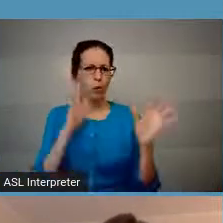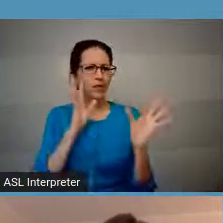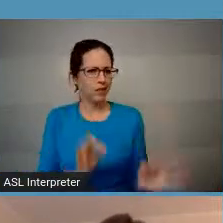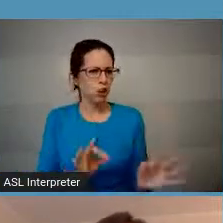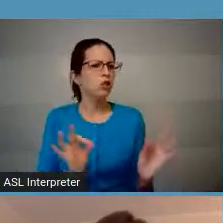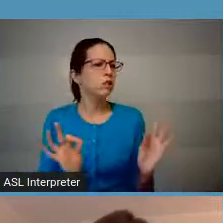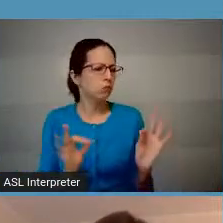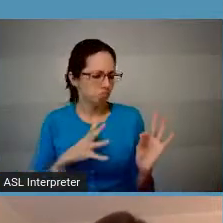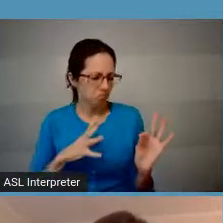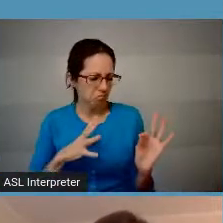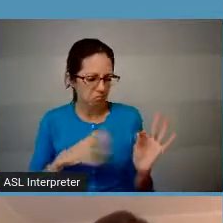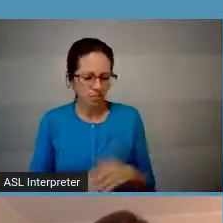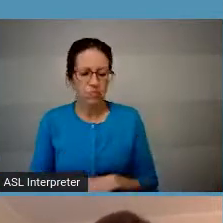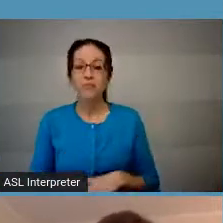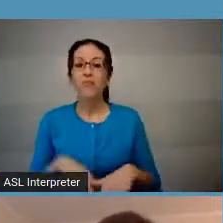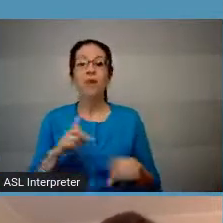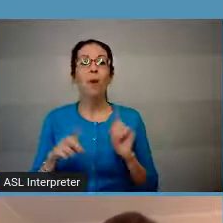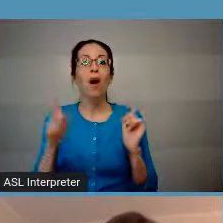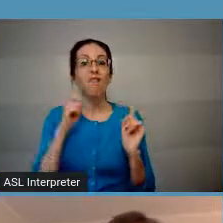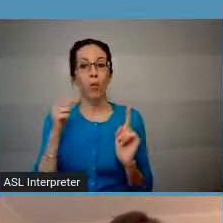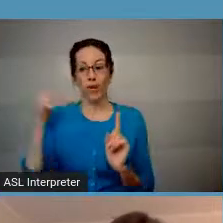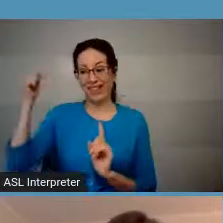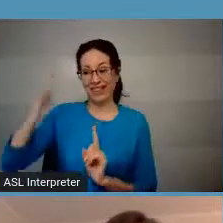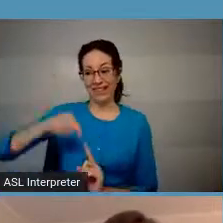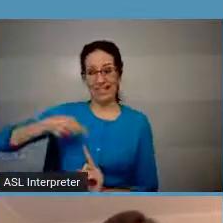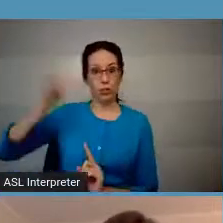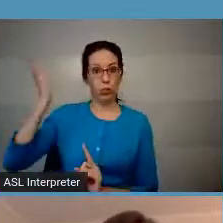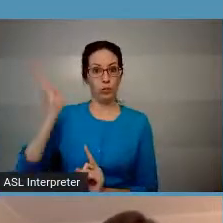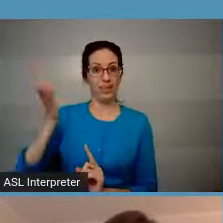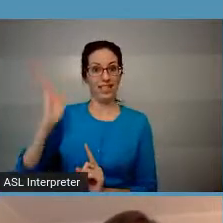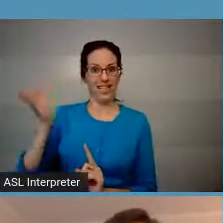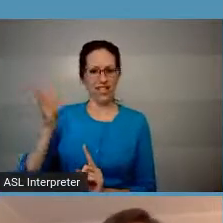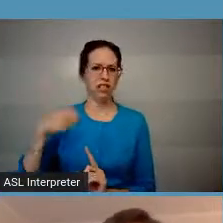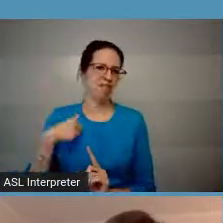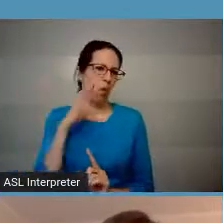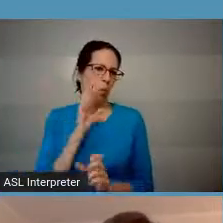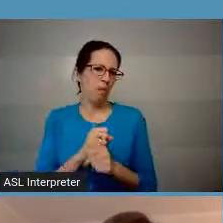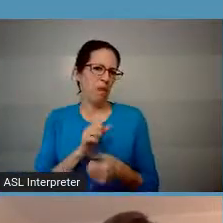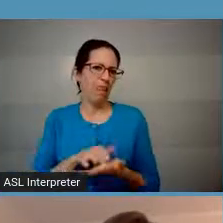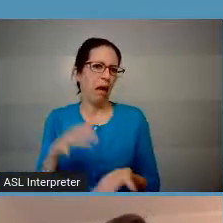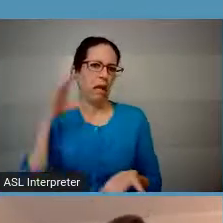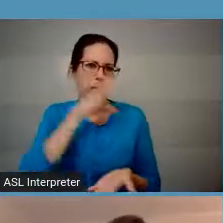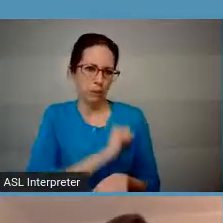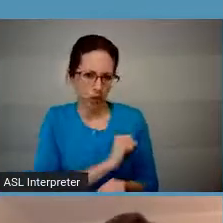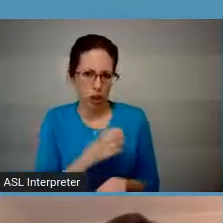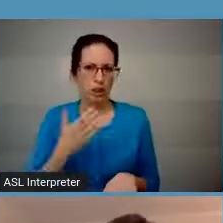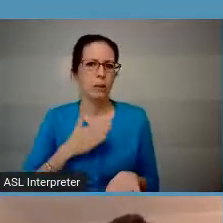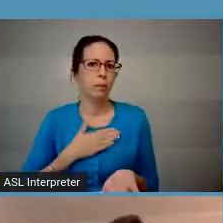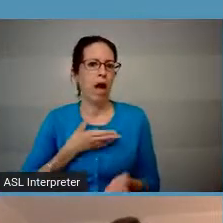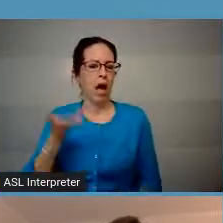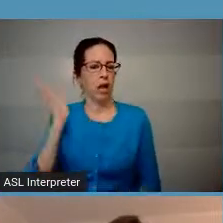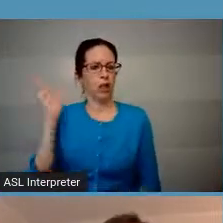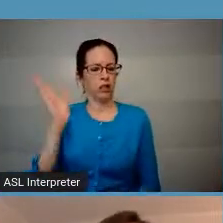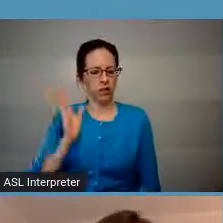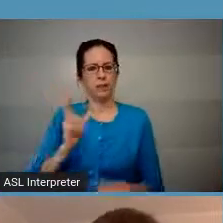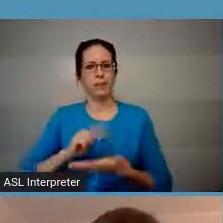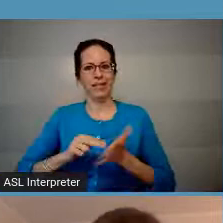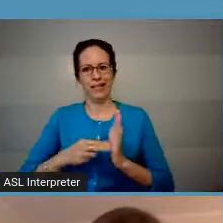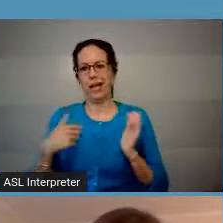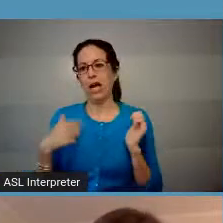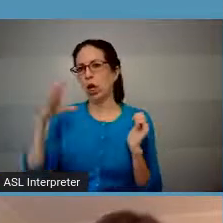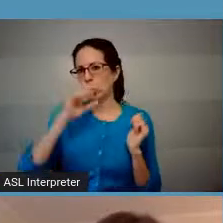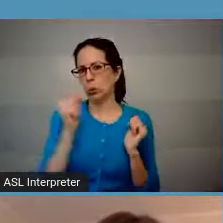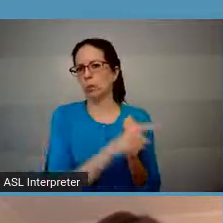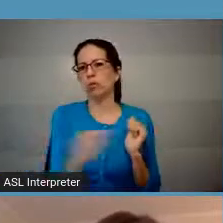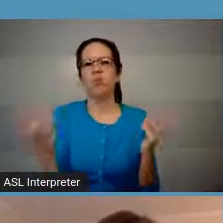formats. But for the purposes of this presentation, I'm starting from the idea that you know what you're going to digitize and you just need help